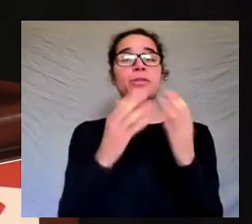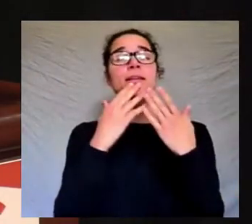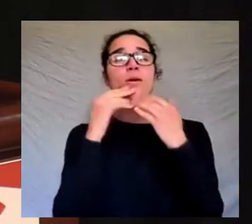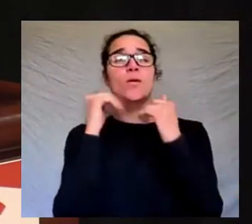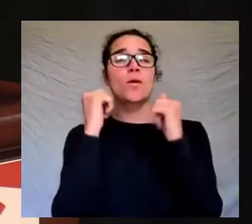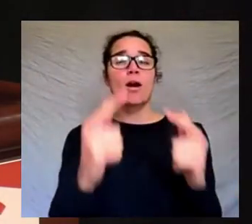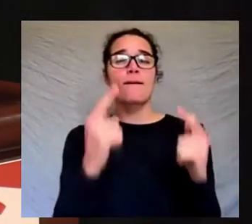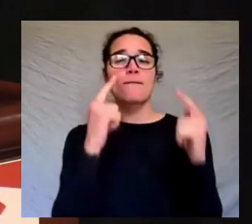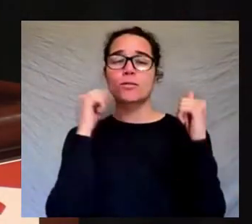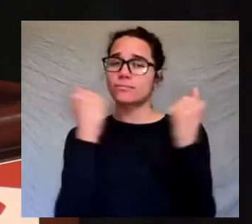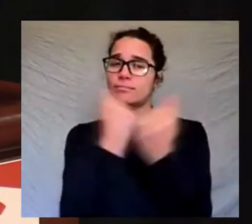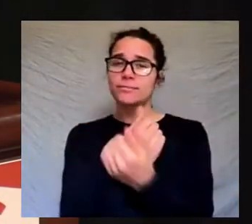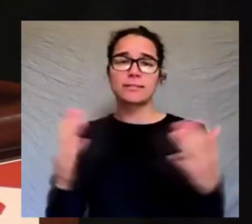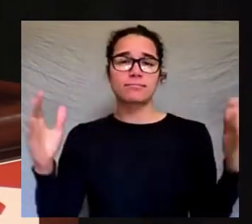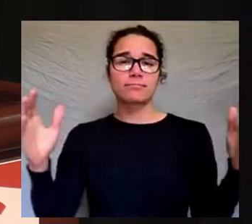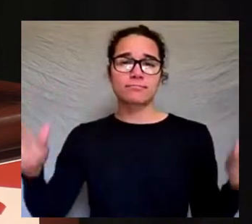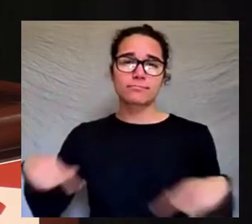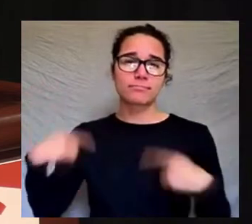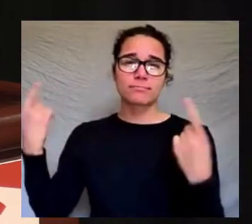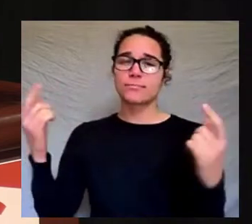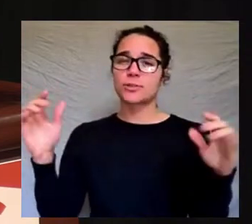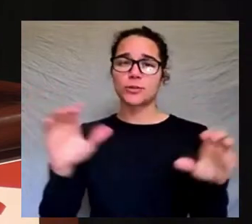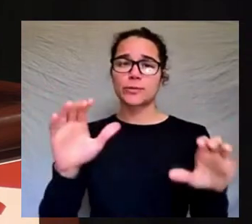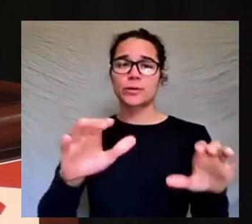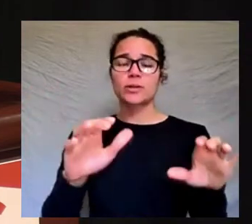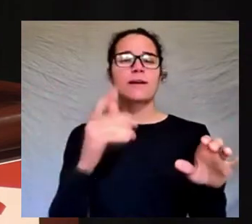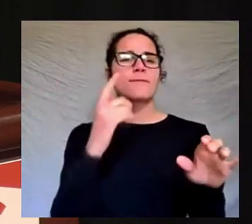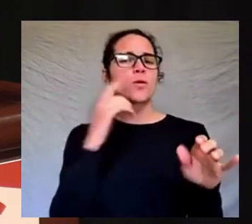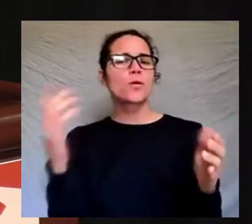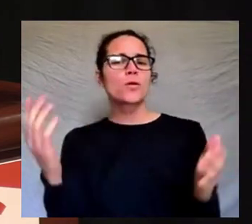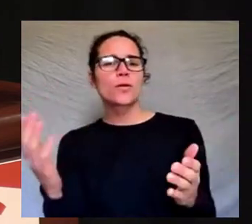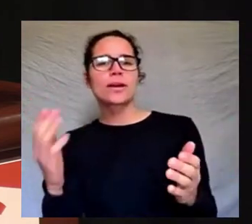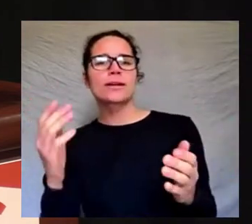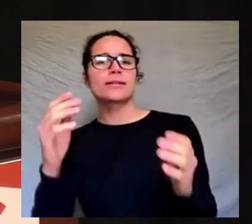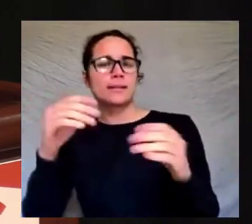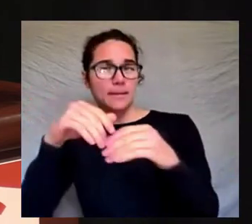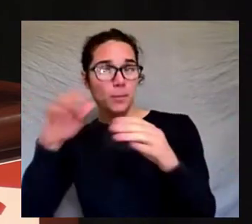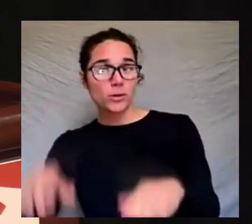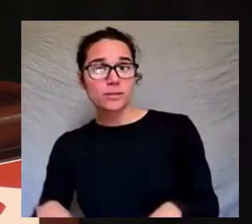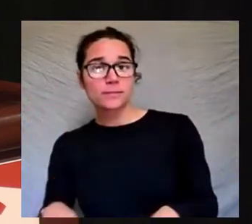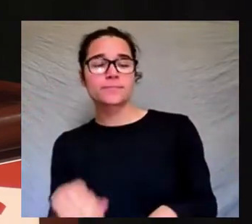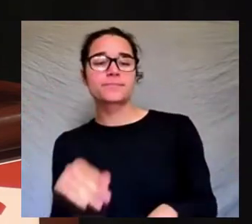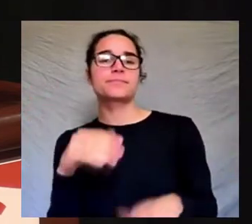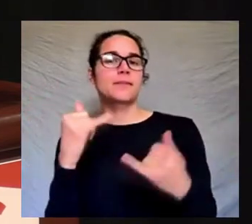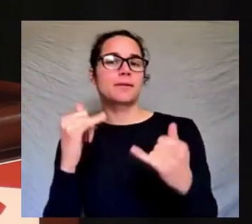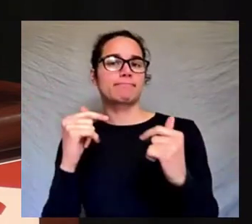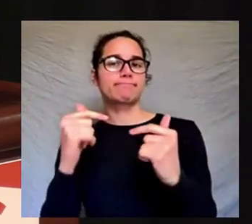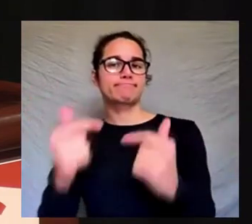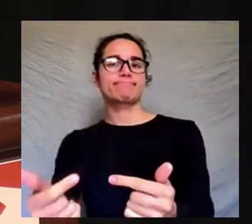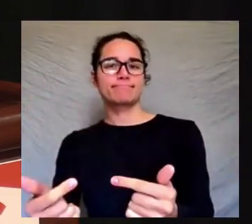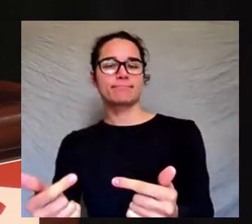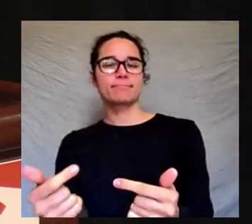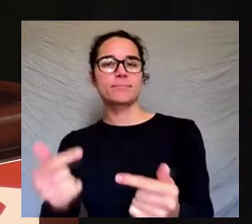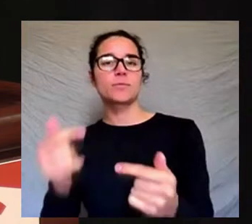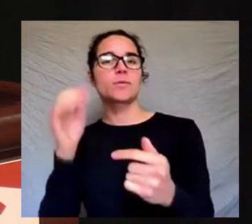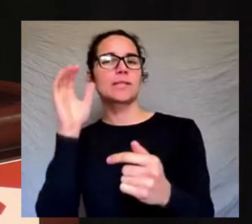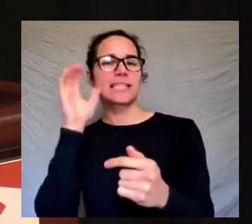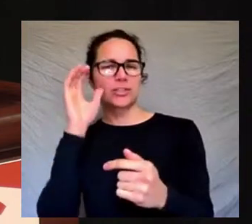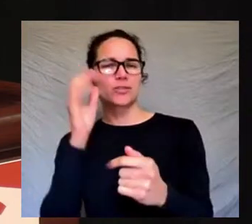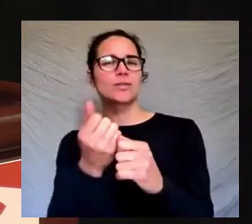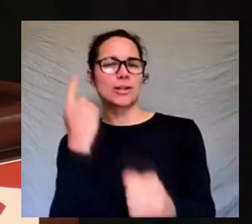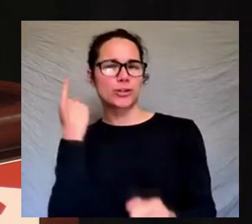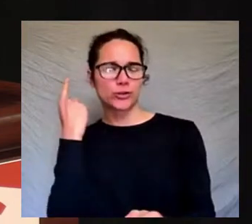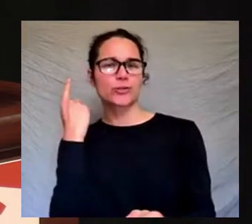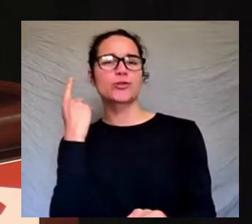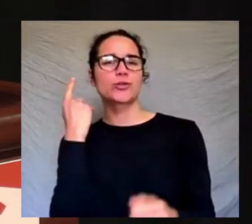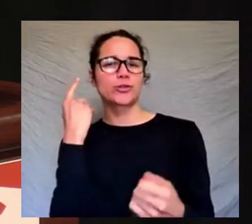you do. For those who are here in person, now it's your turn. We listened to you last year. You